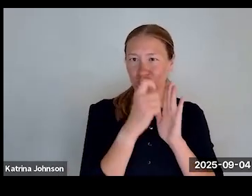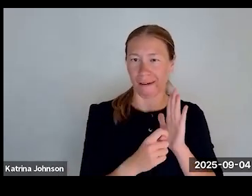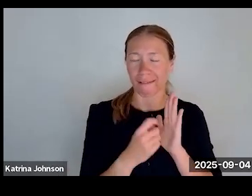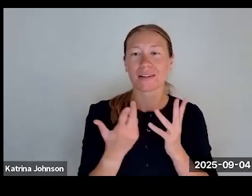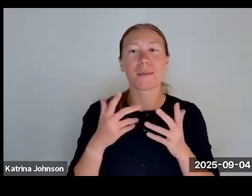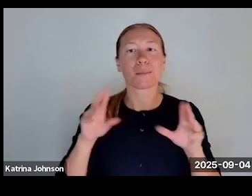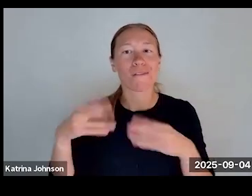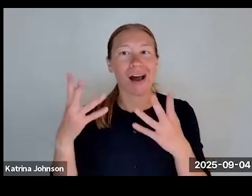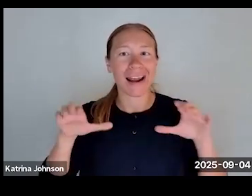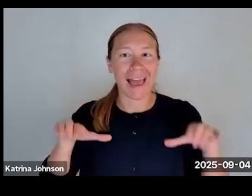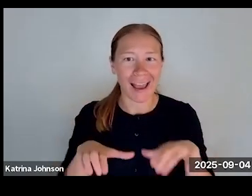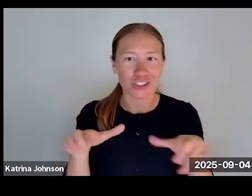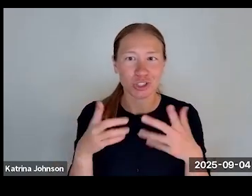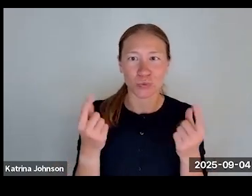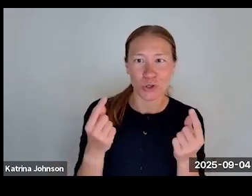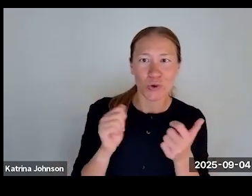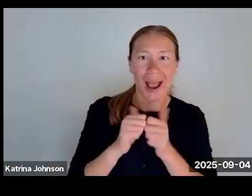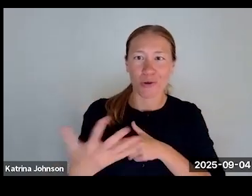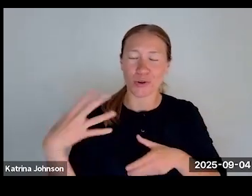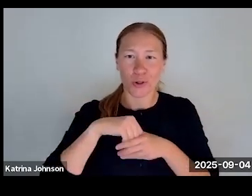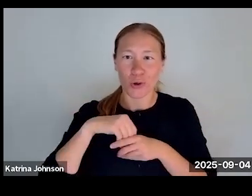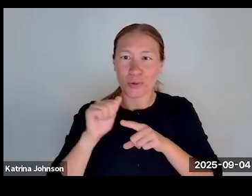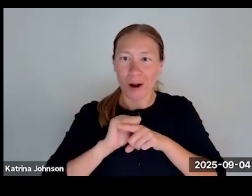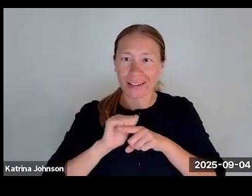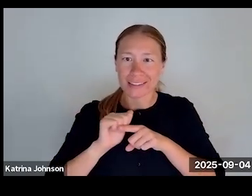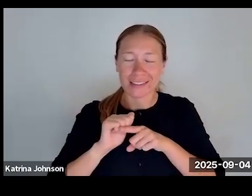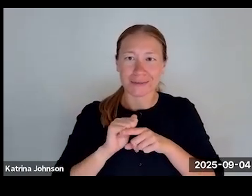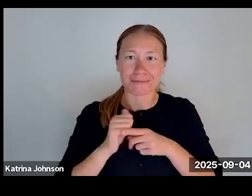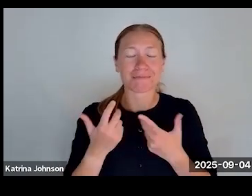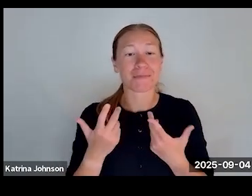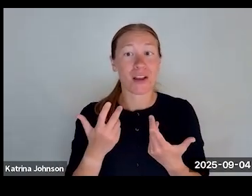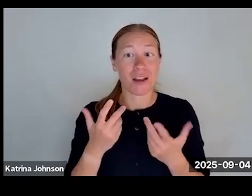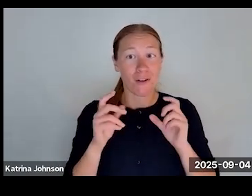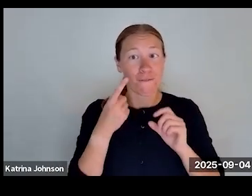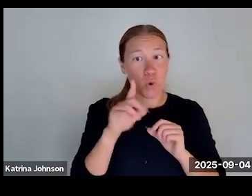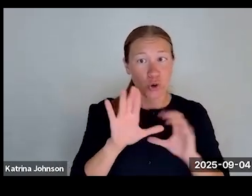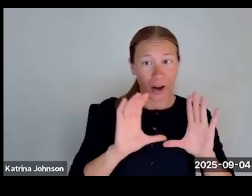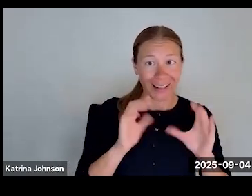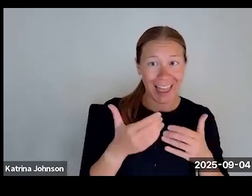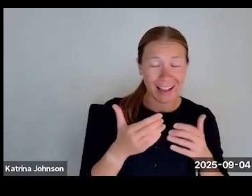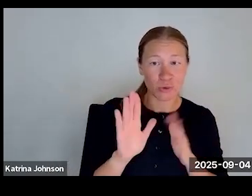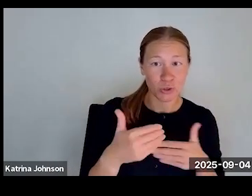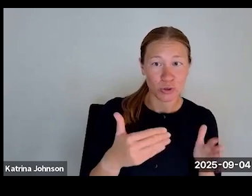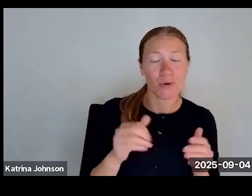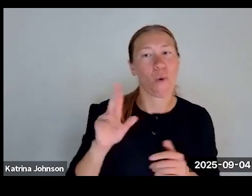ways to incorporate these practices into your classroom or even in your workplace environment.